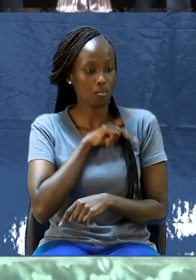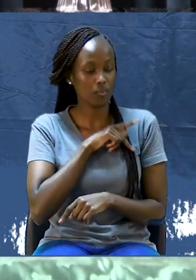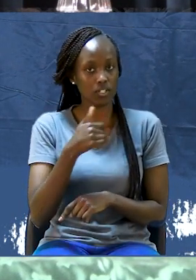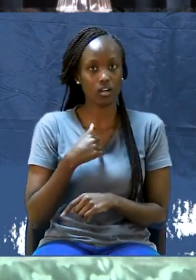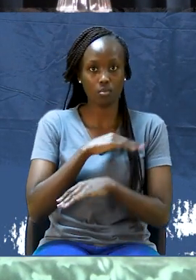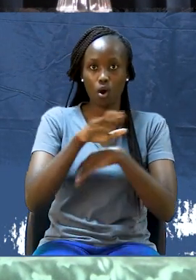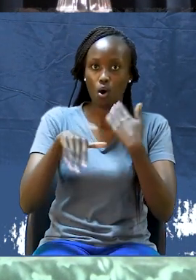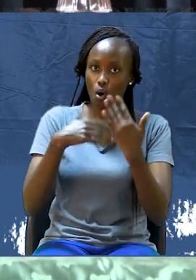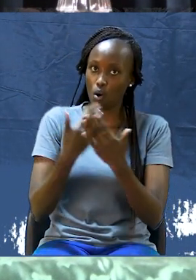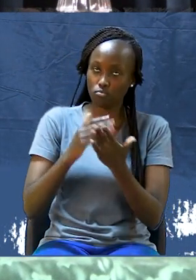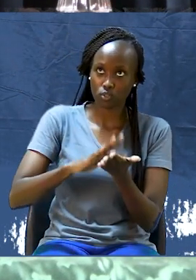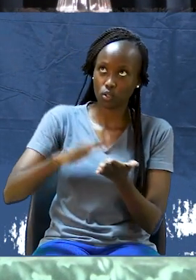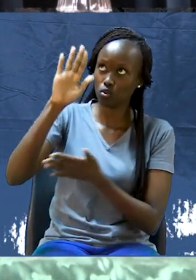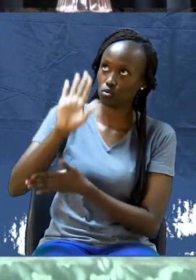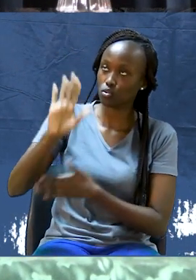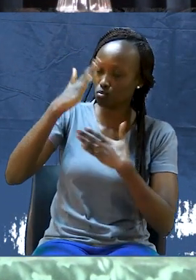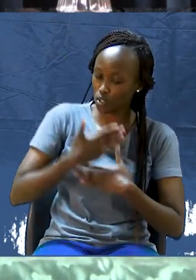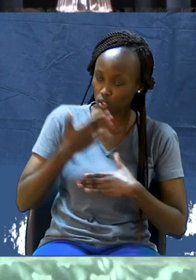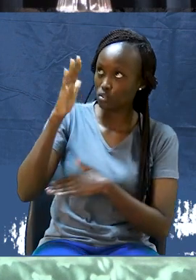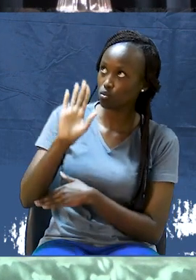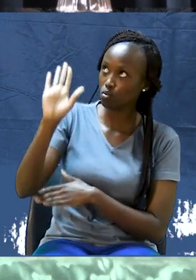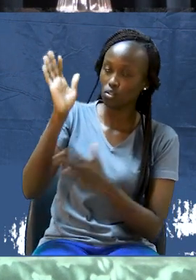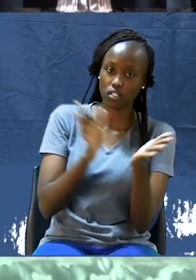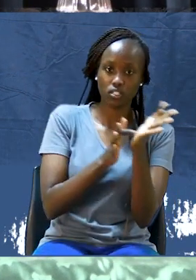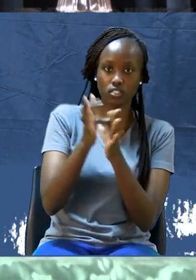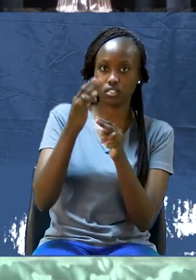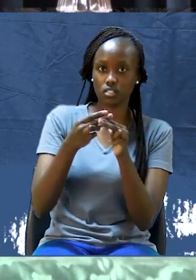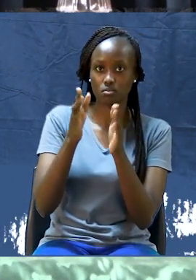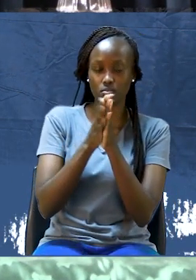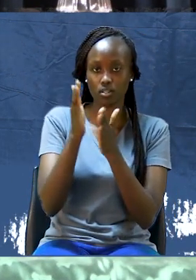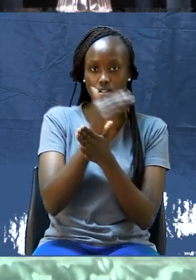and be thou honored. In Jesus' name, amen.